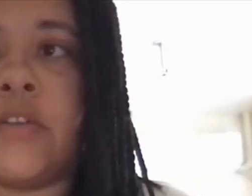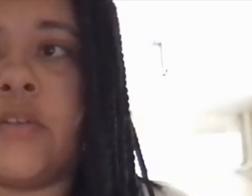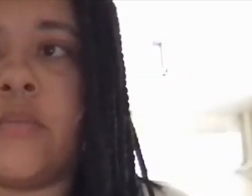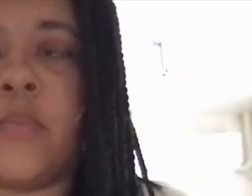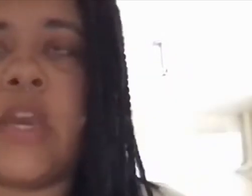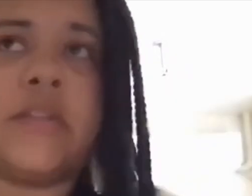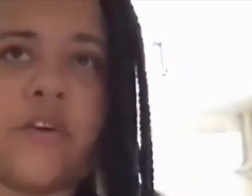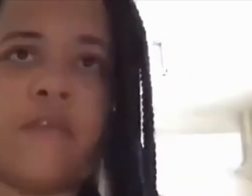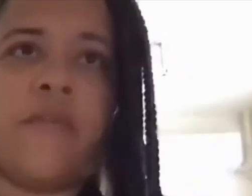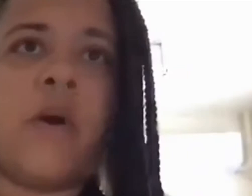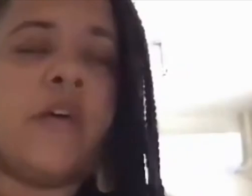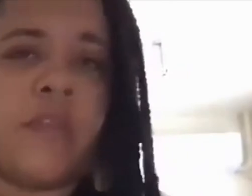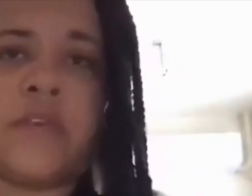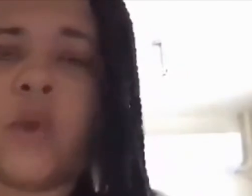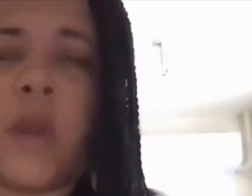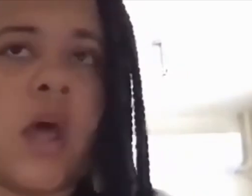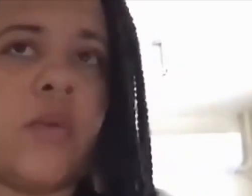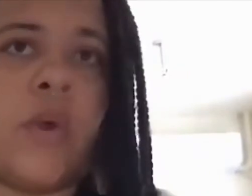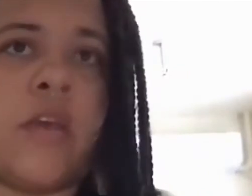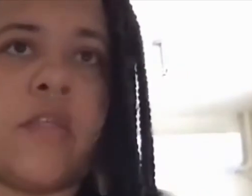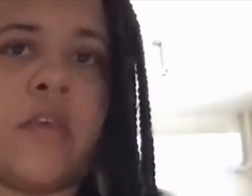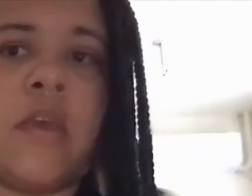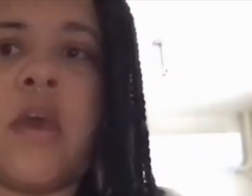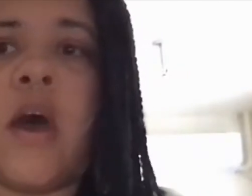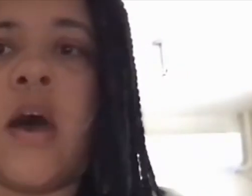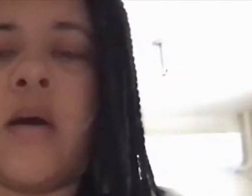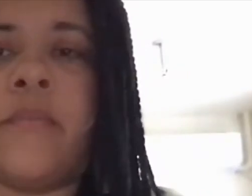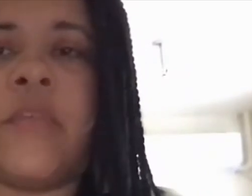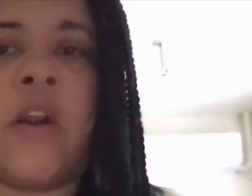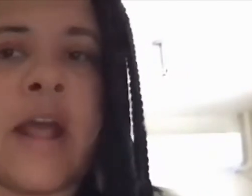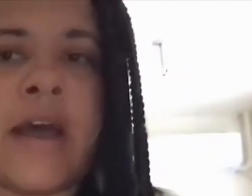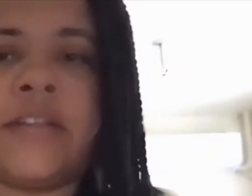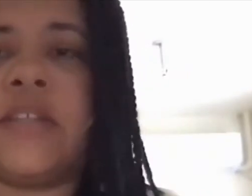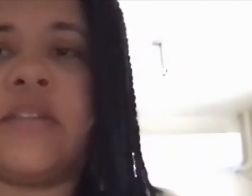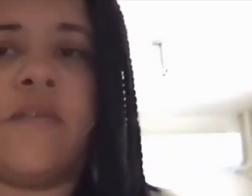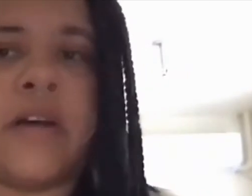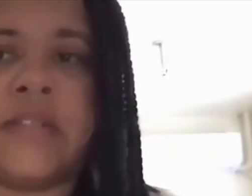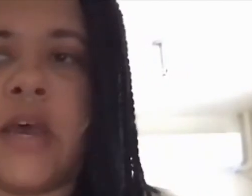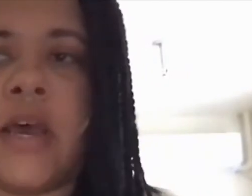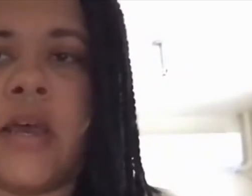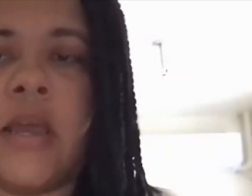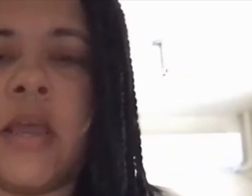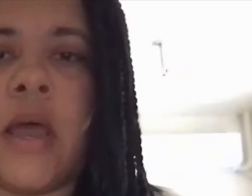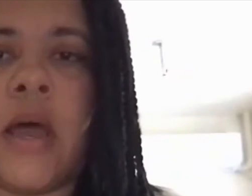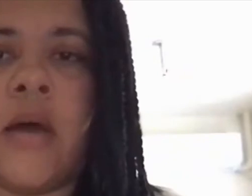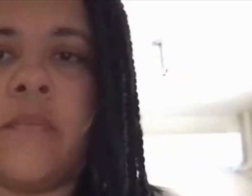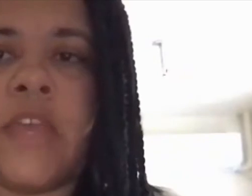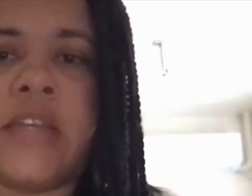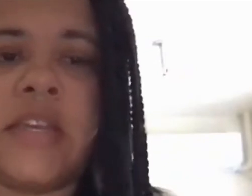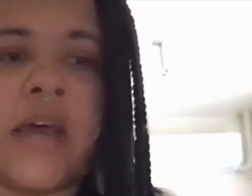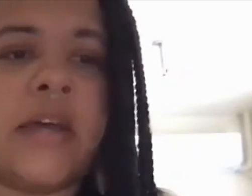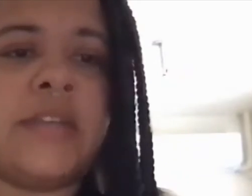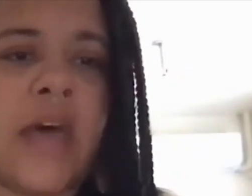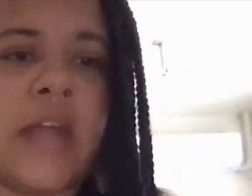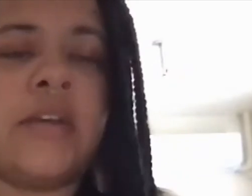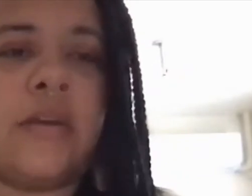And because of all of the things going on with the Earn It Act and SESTA FOSTA, the